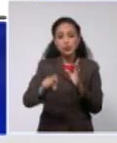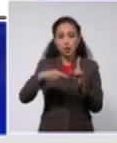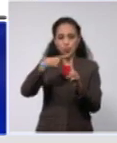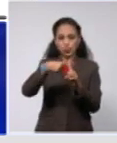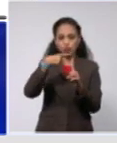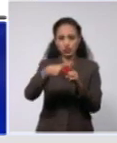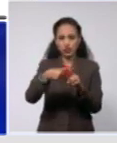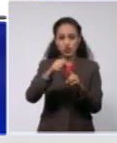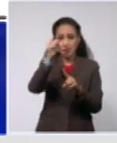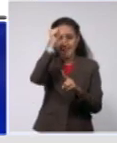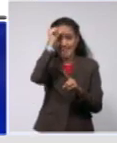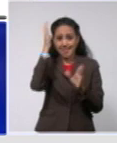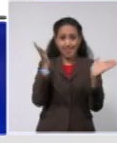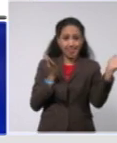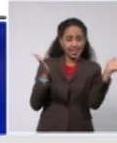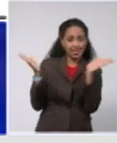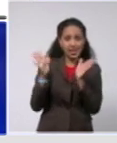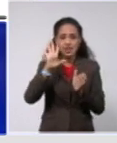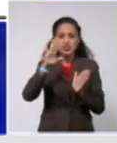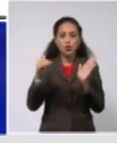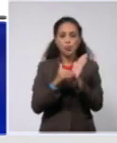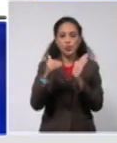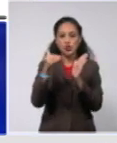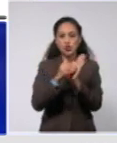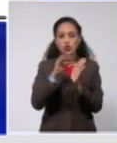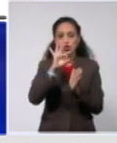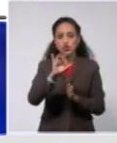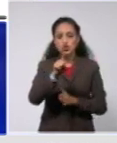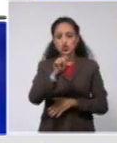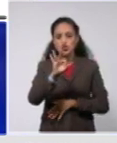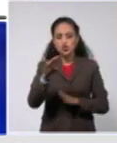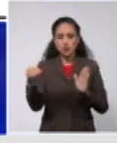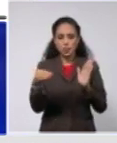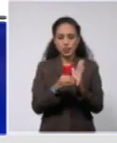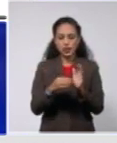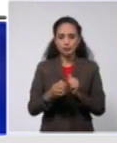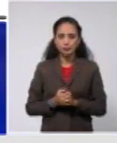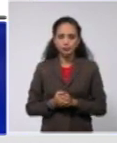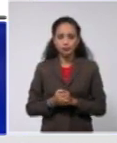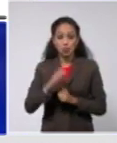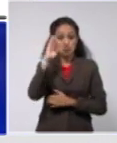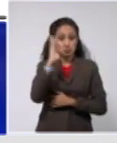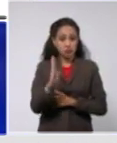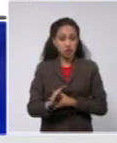4,657,000 confirmed cases. And then Russia with over